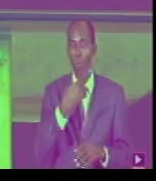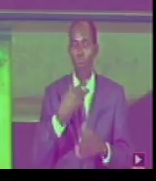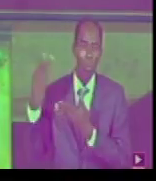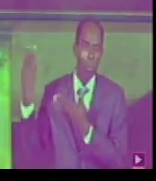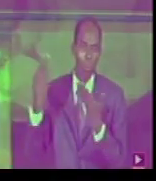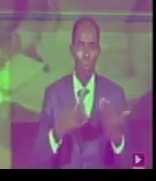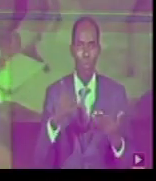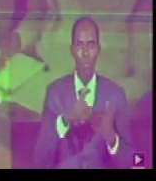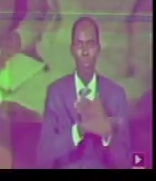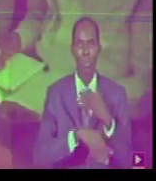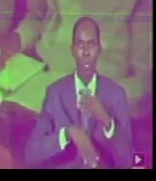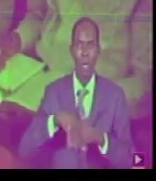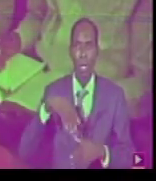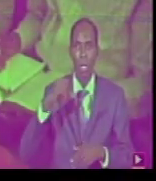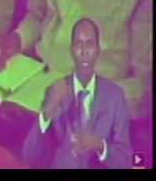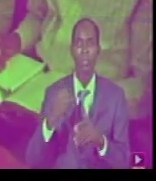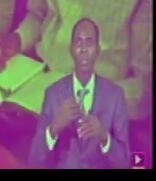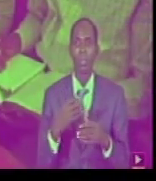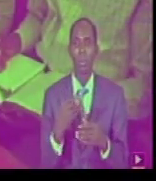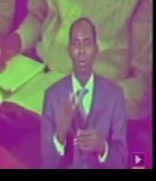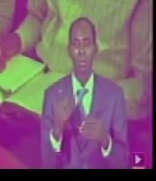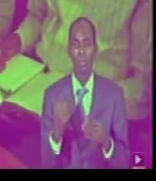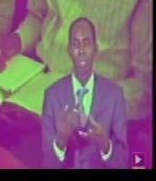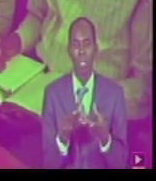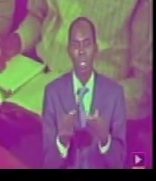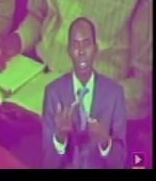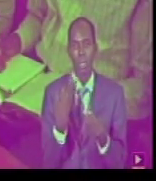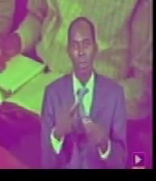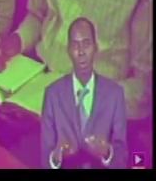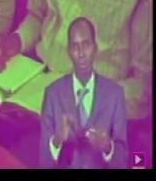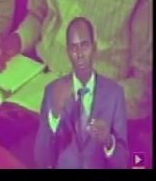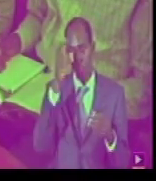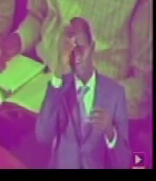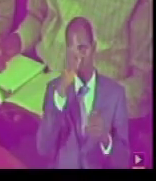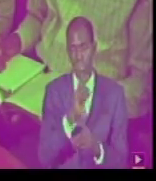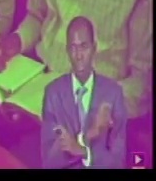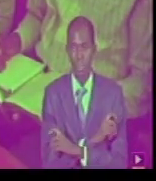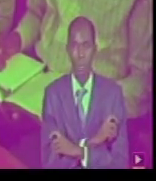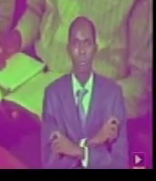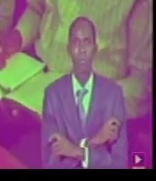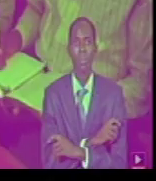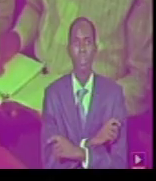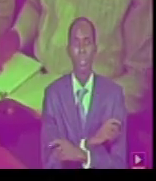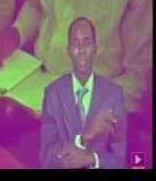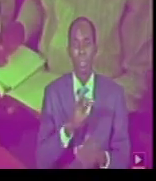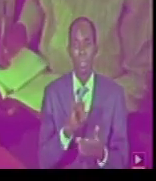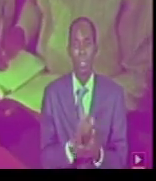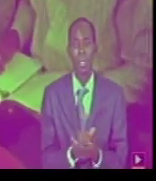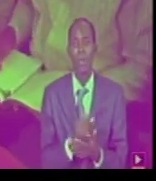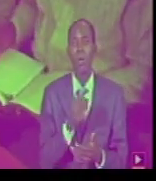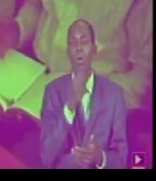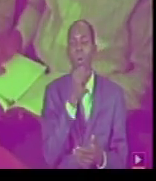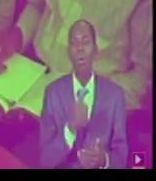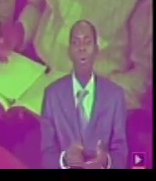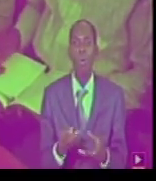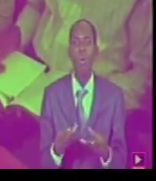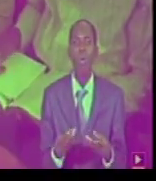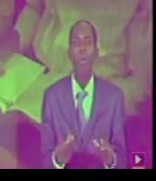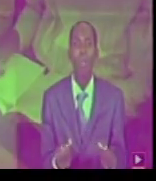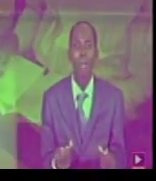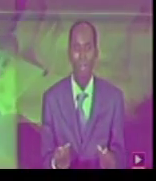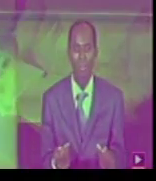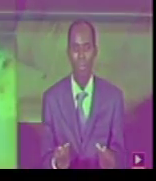forth out of the land of Egypt. It says that old land, I'm still that same